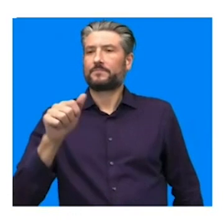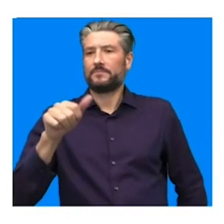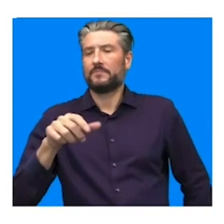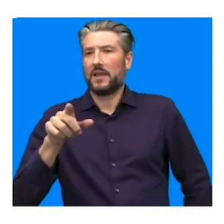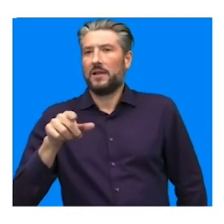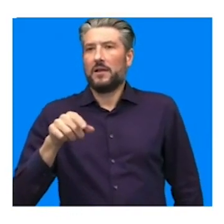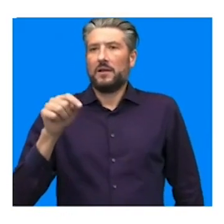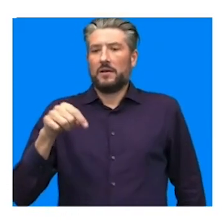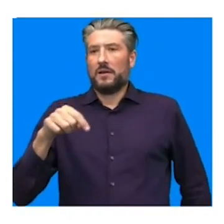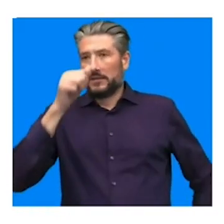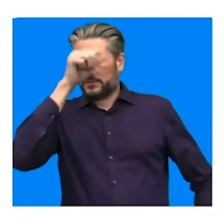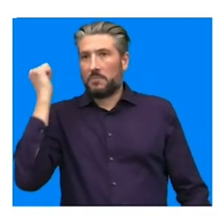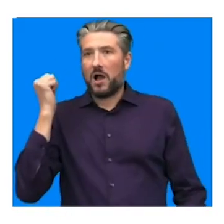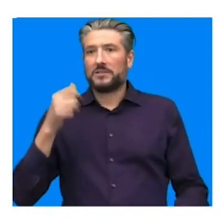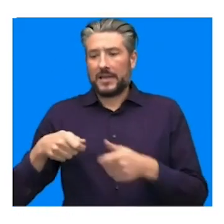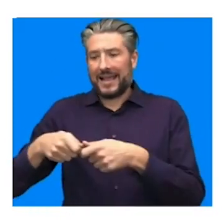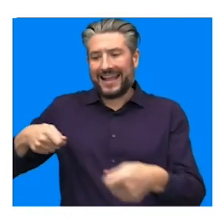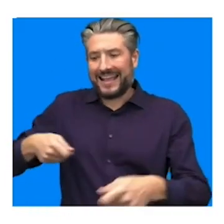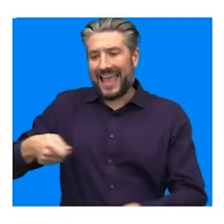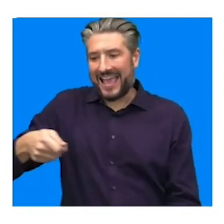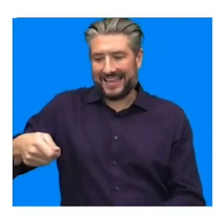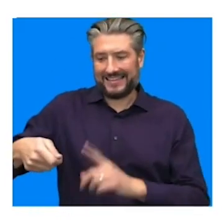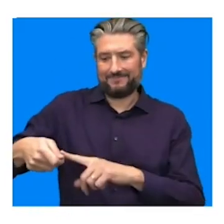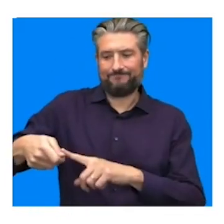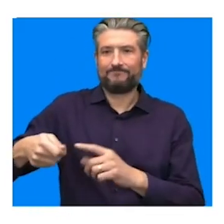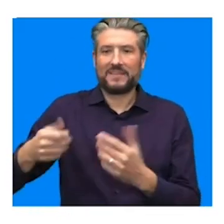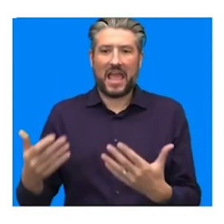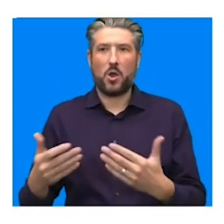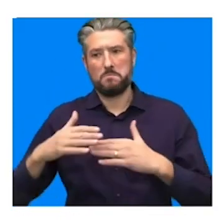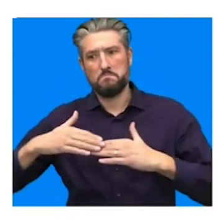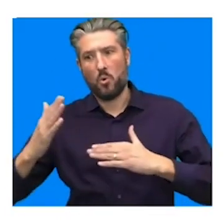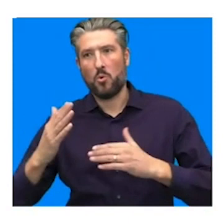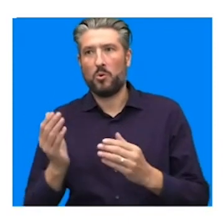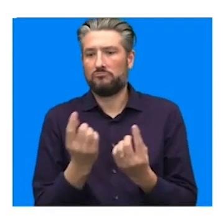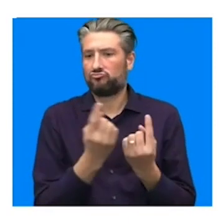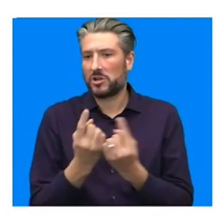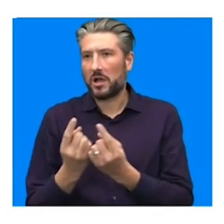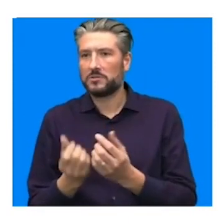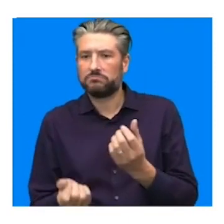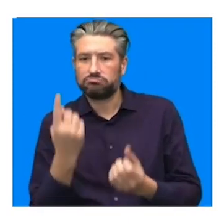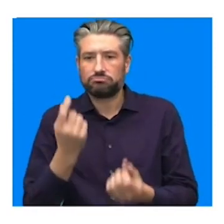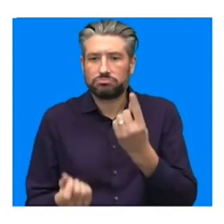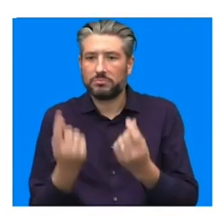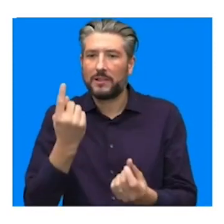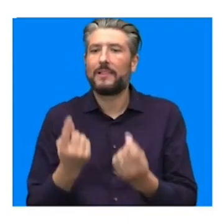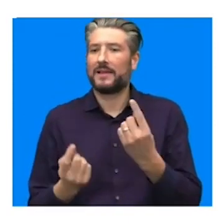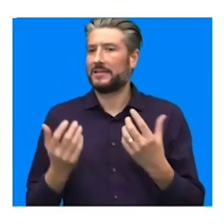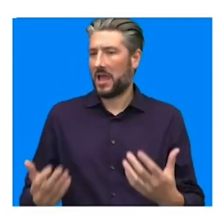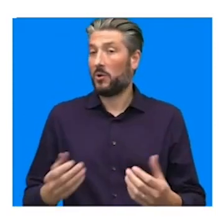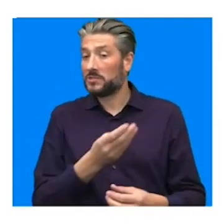smart cane is evolving. There are a number of products on the market of various